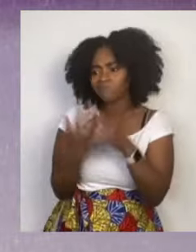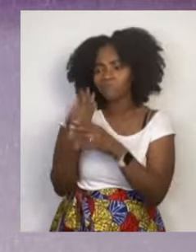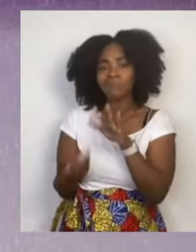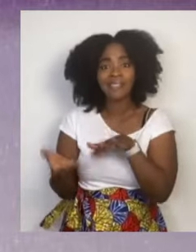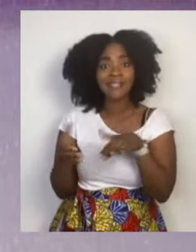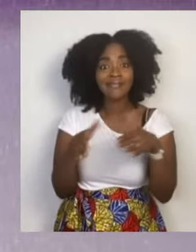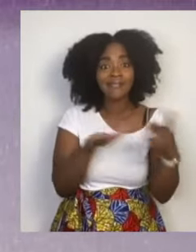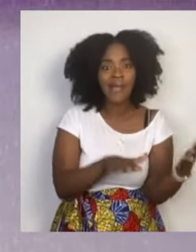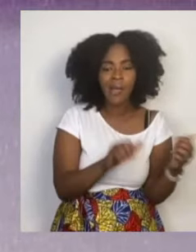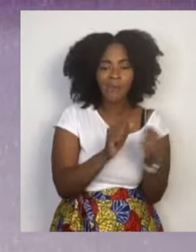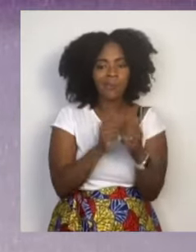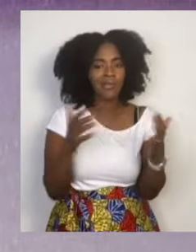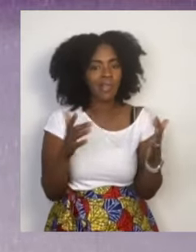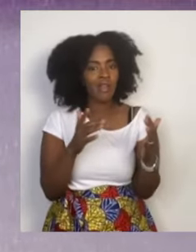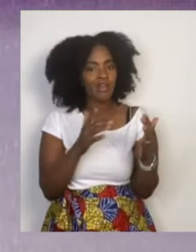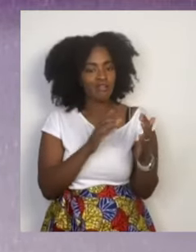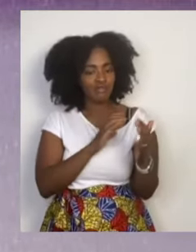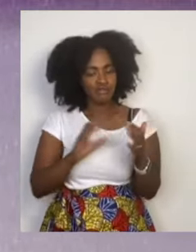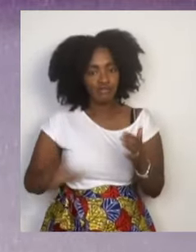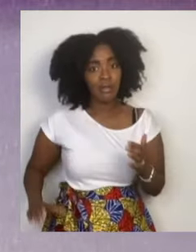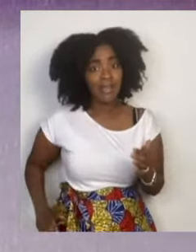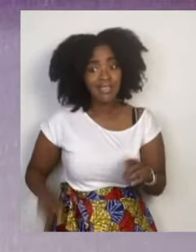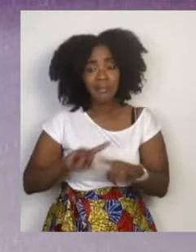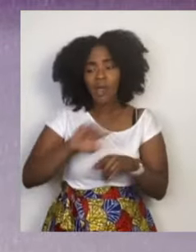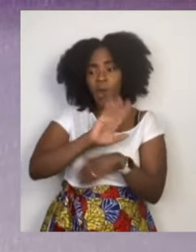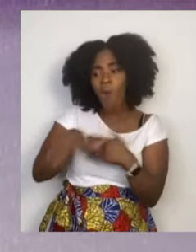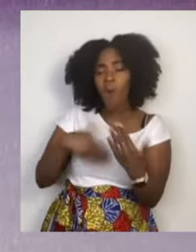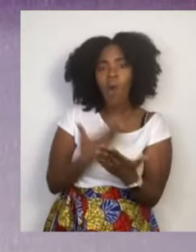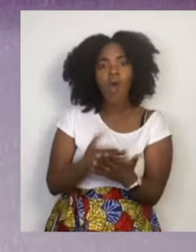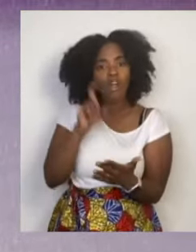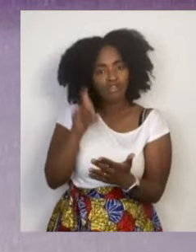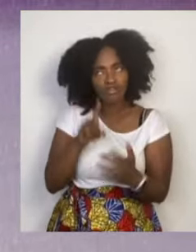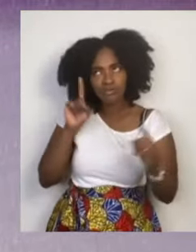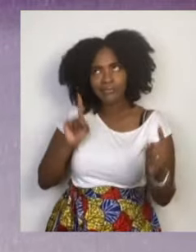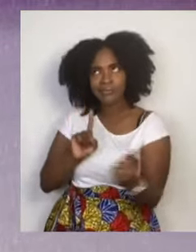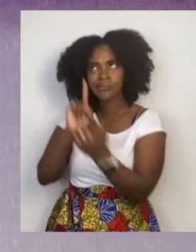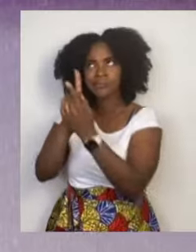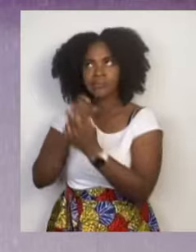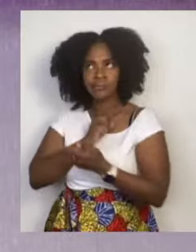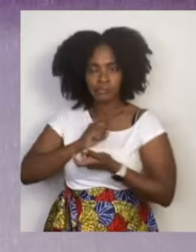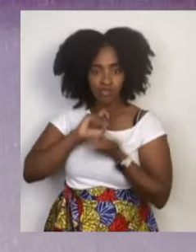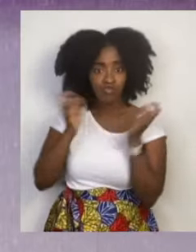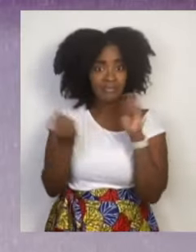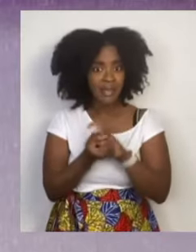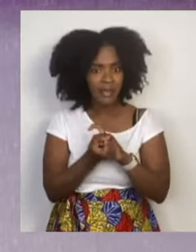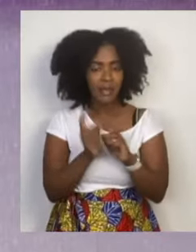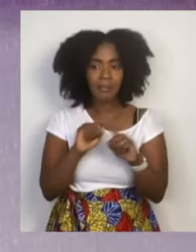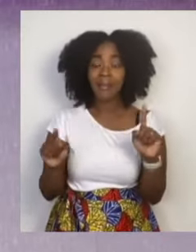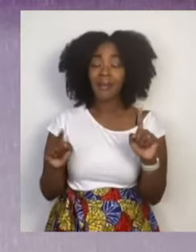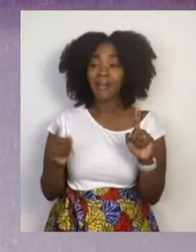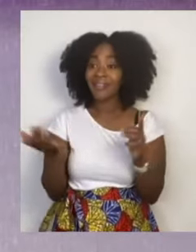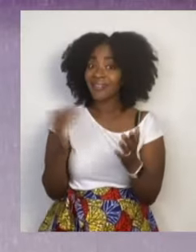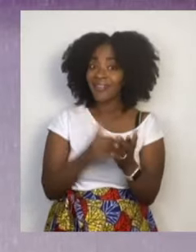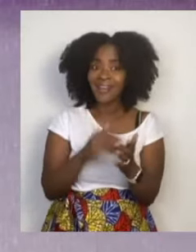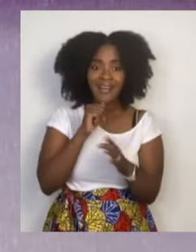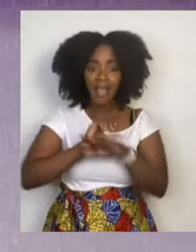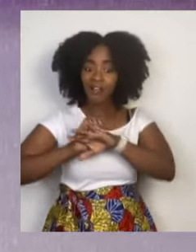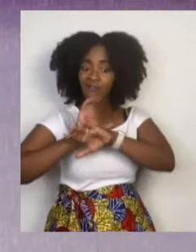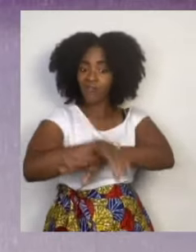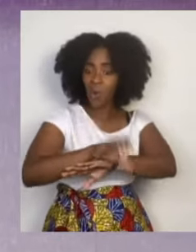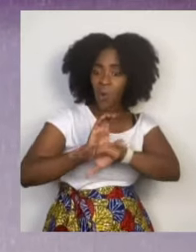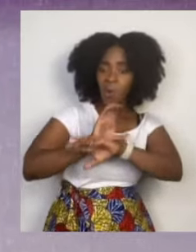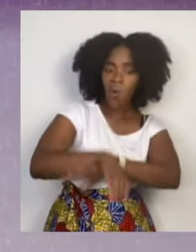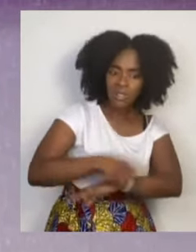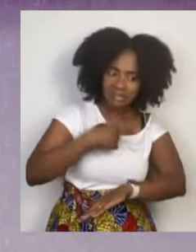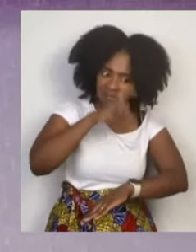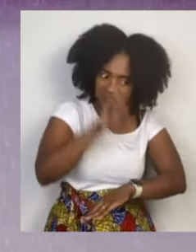to repentance, and yet he does not force that on you. He says, I am God enough to want